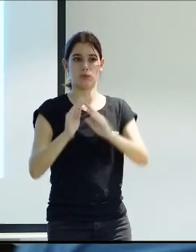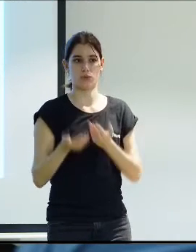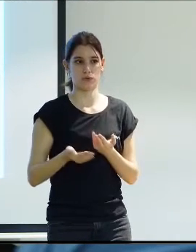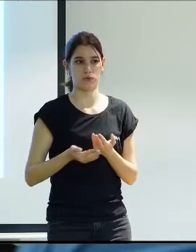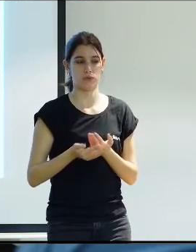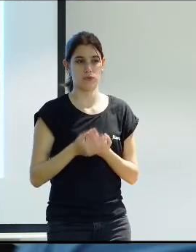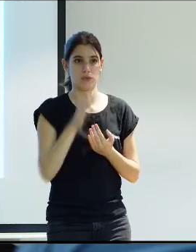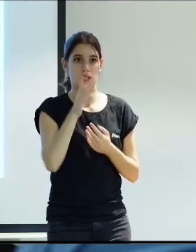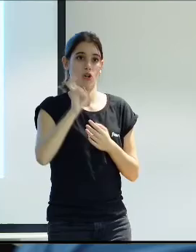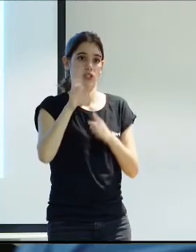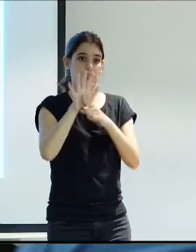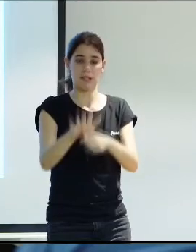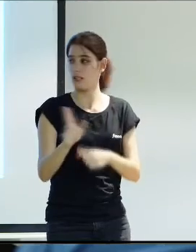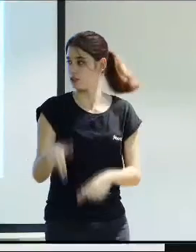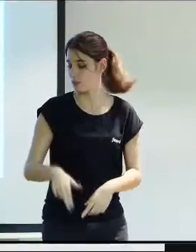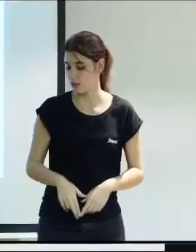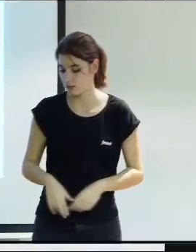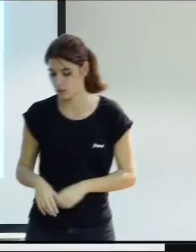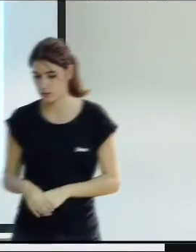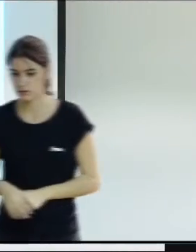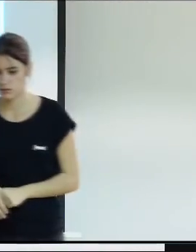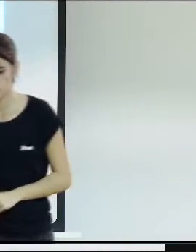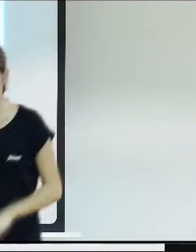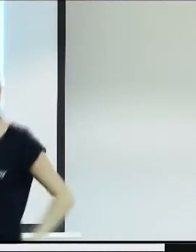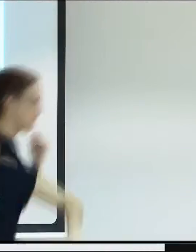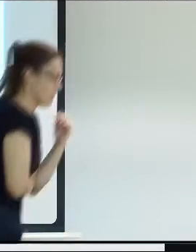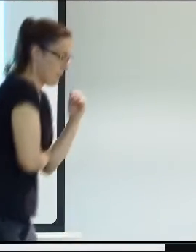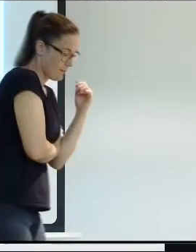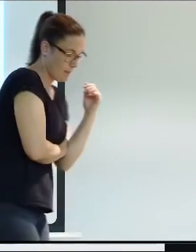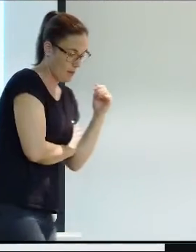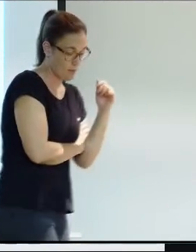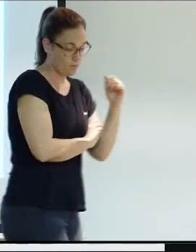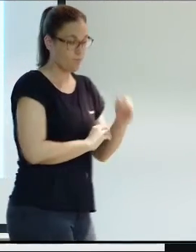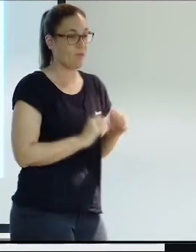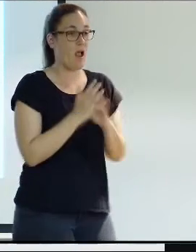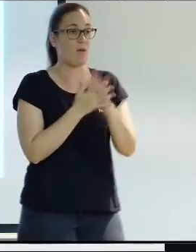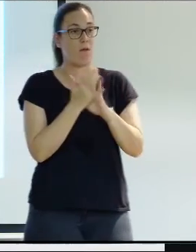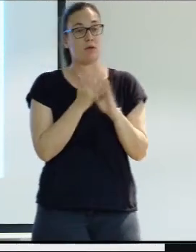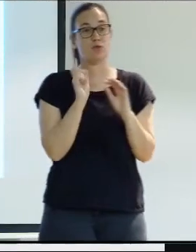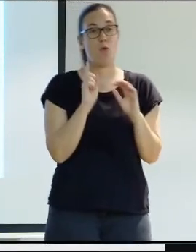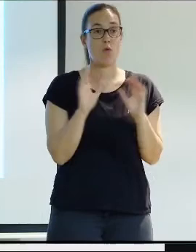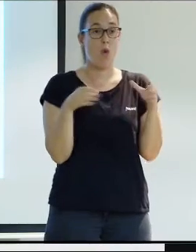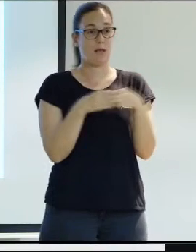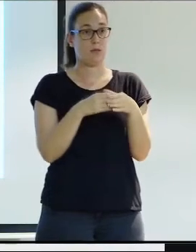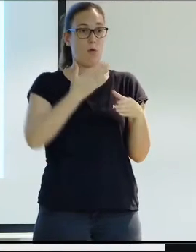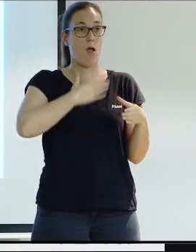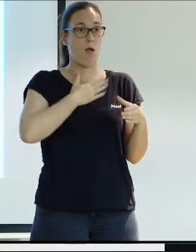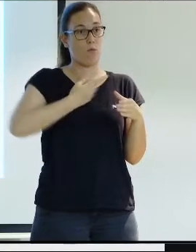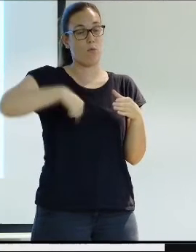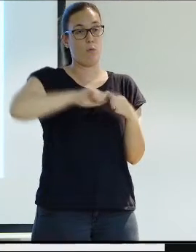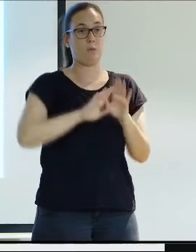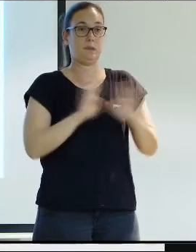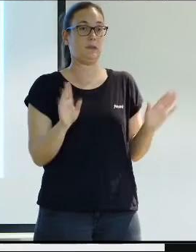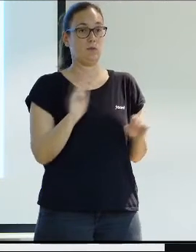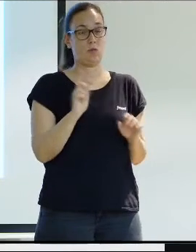developments and help other people who have been marginalized. And wasn't referring to us exclusively, but she was